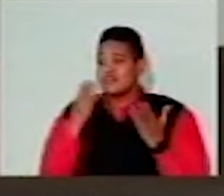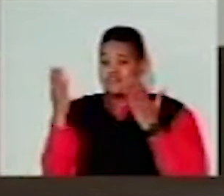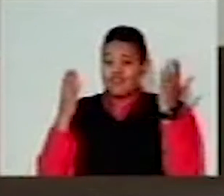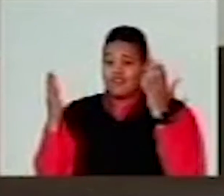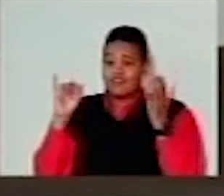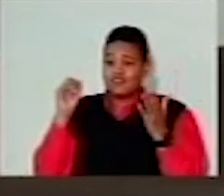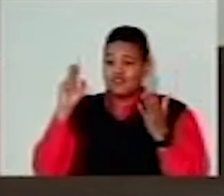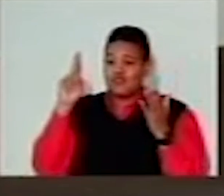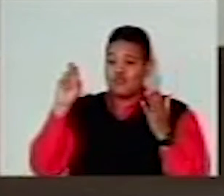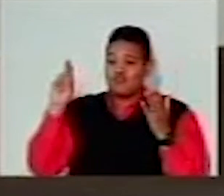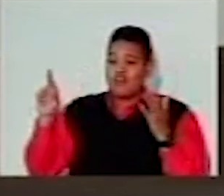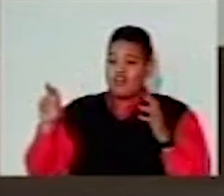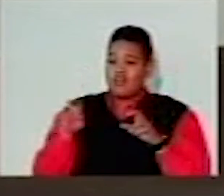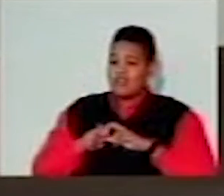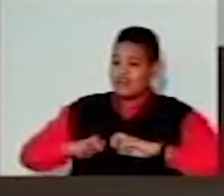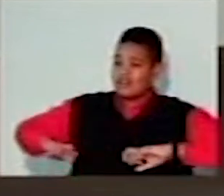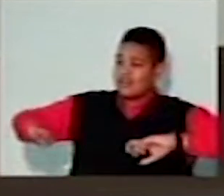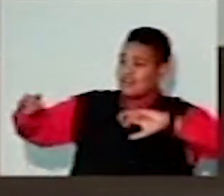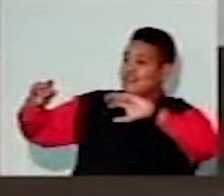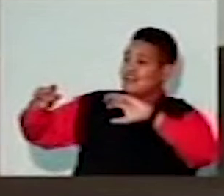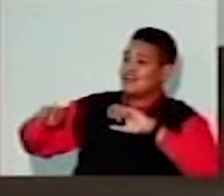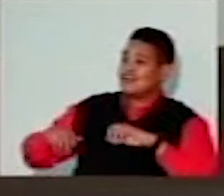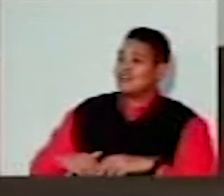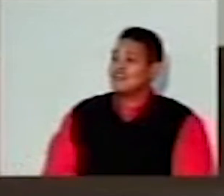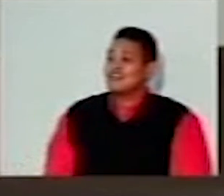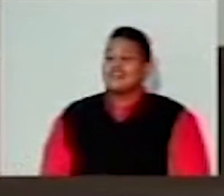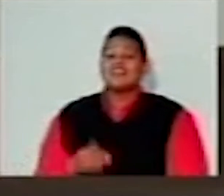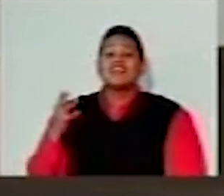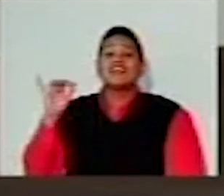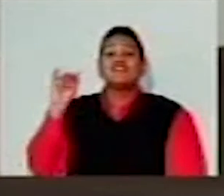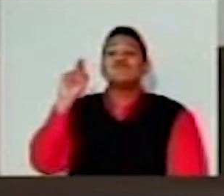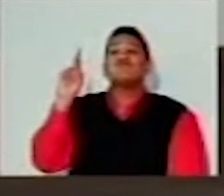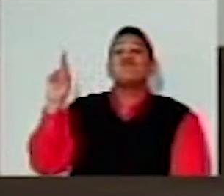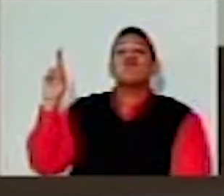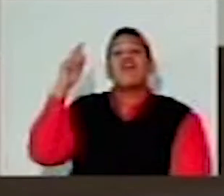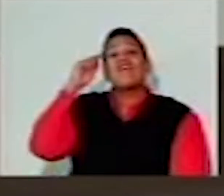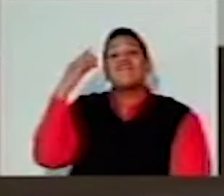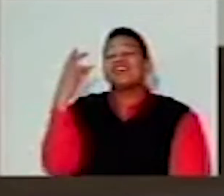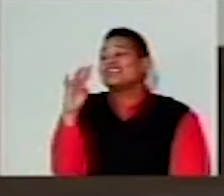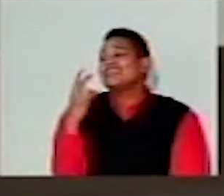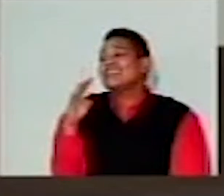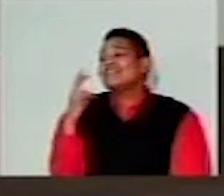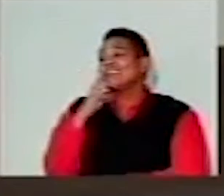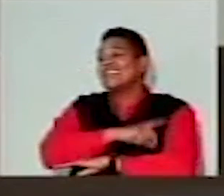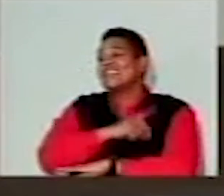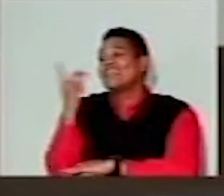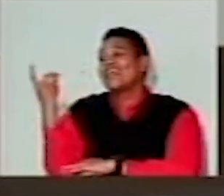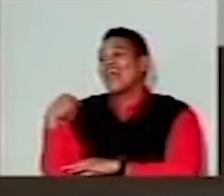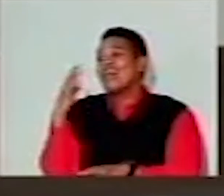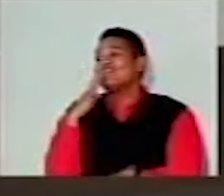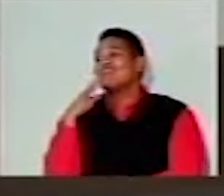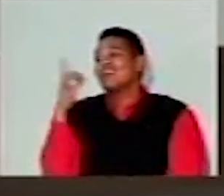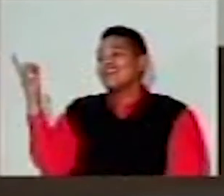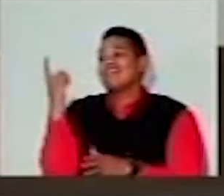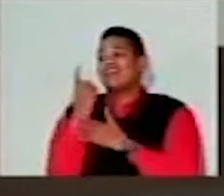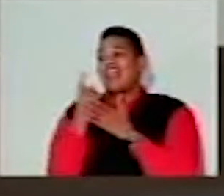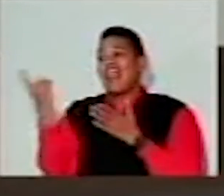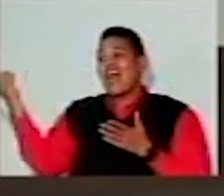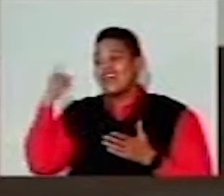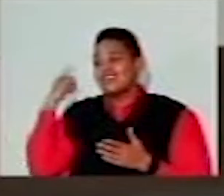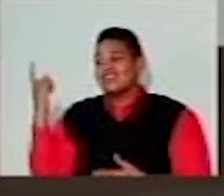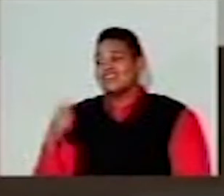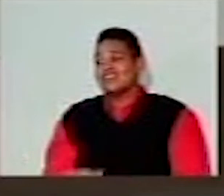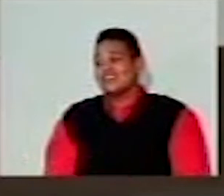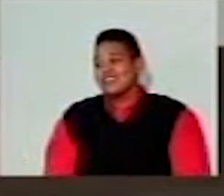a juror. And he has been serving as a juror for the last 17 days when I spoke with him last week,